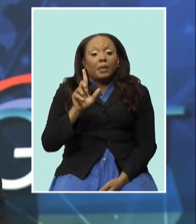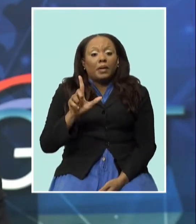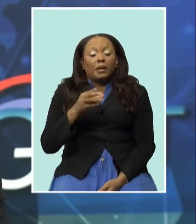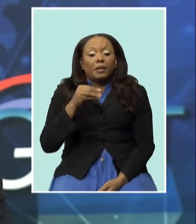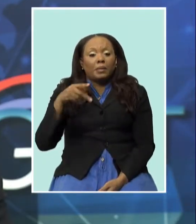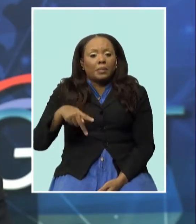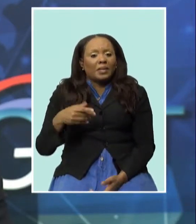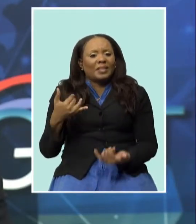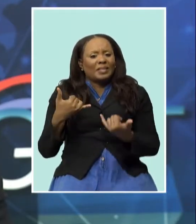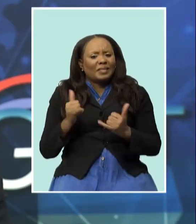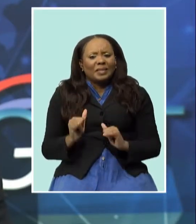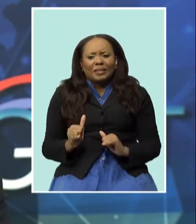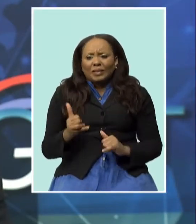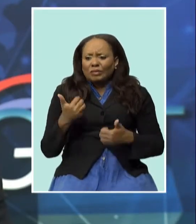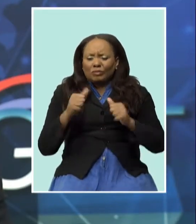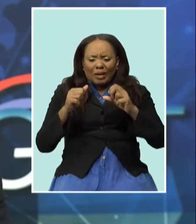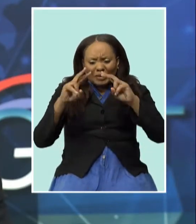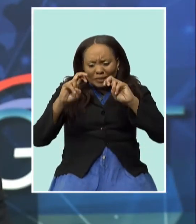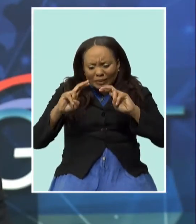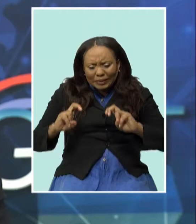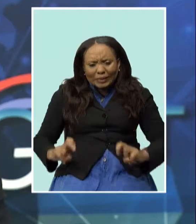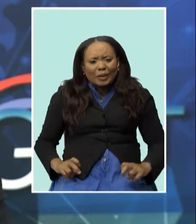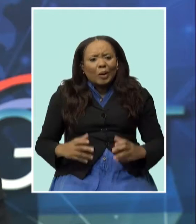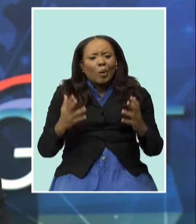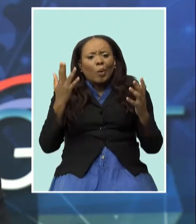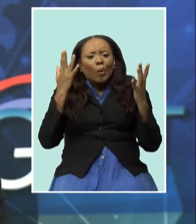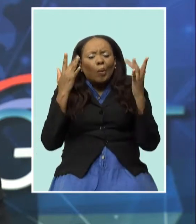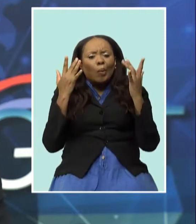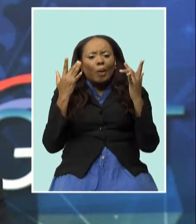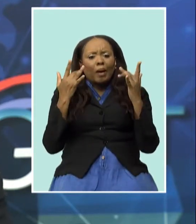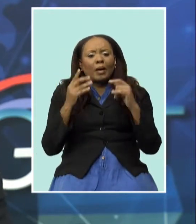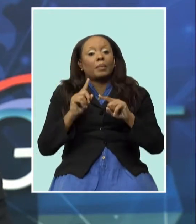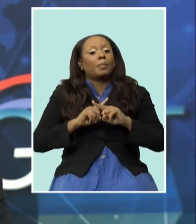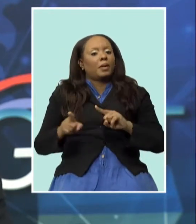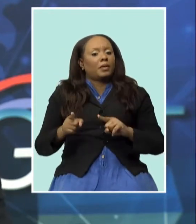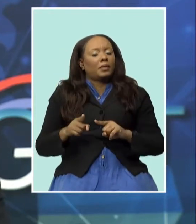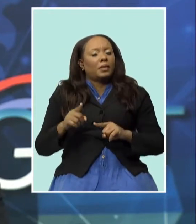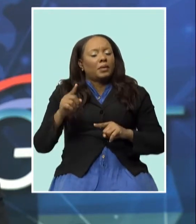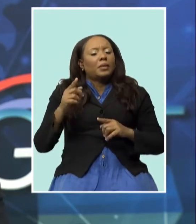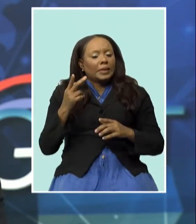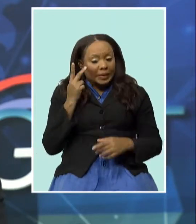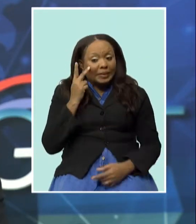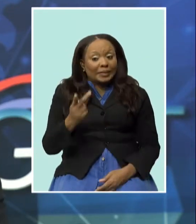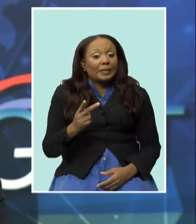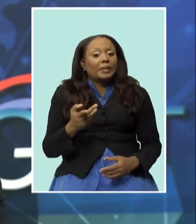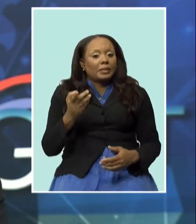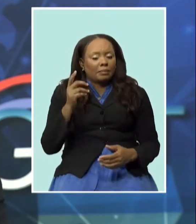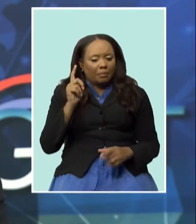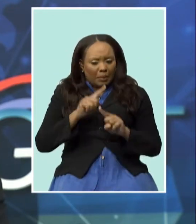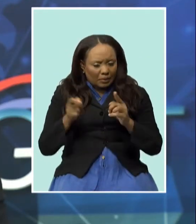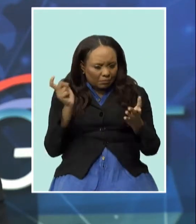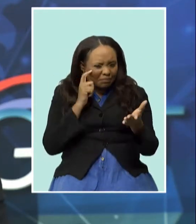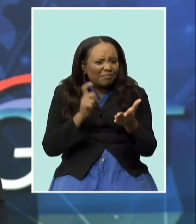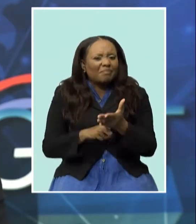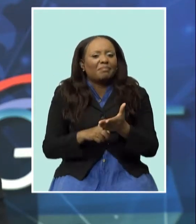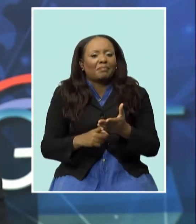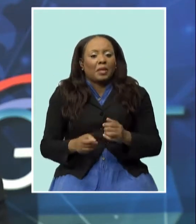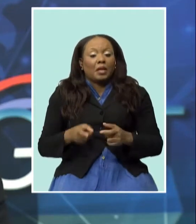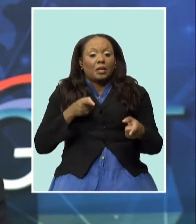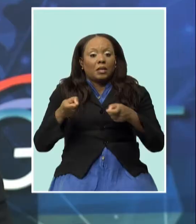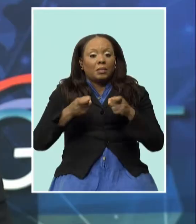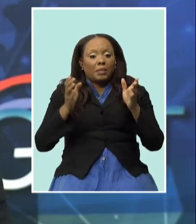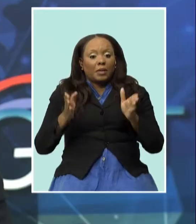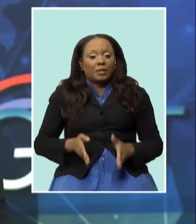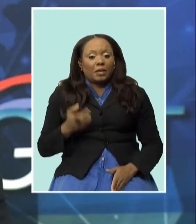of the outage, but they have been able to identify the origin. Manager of Communications and Government Relations, Jackie